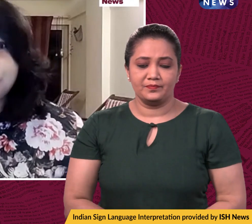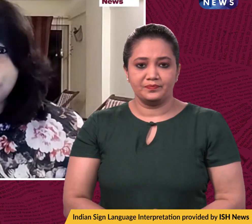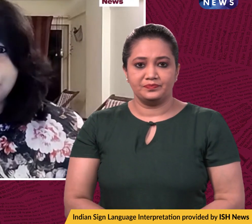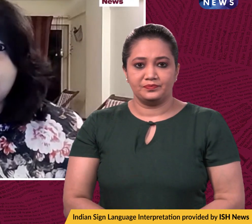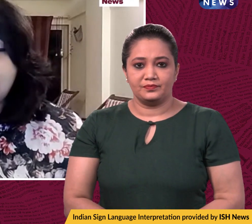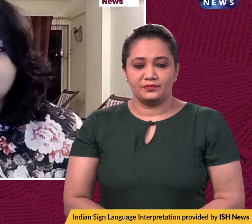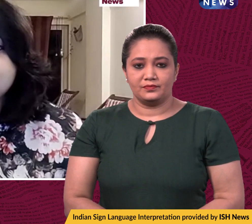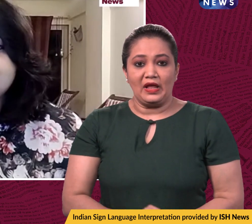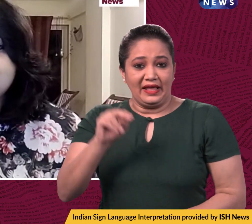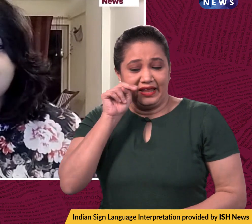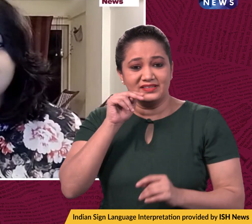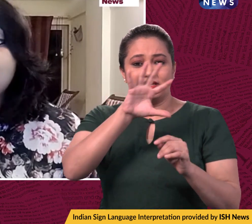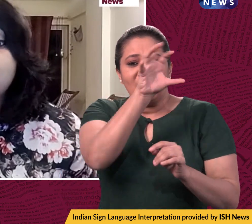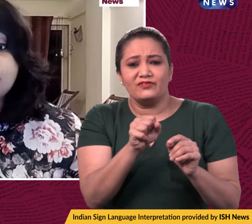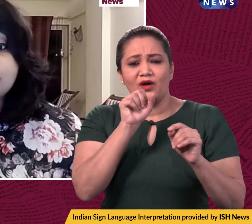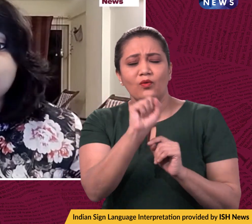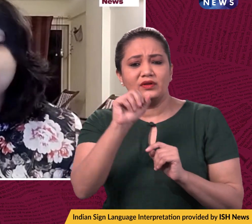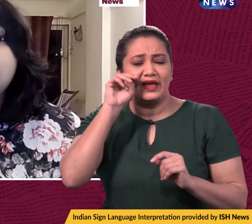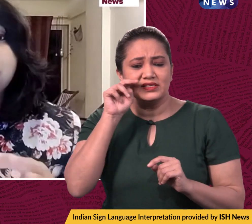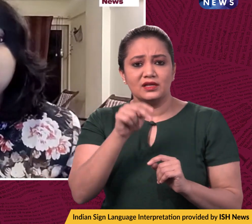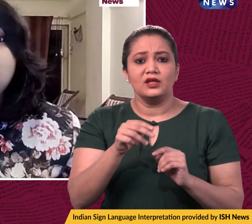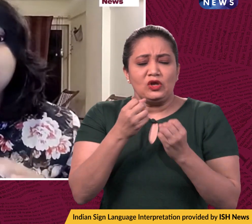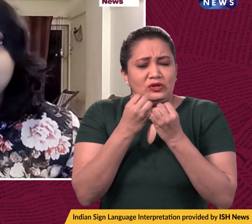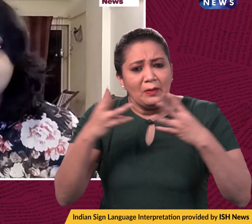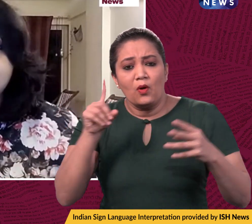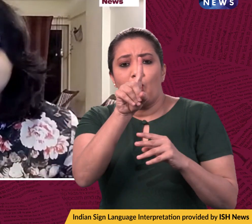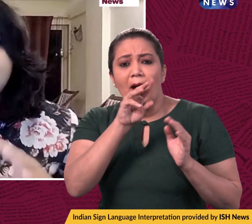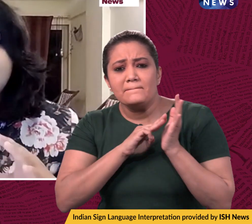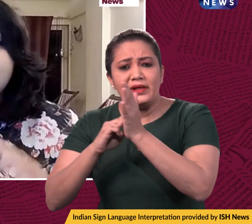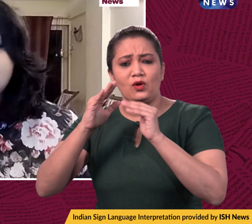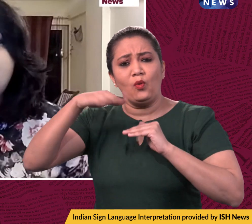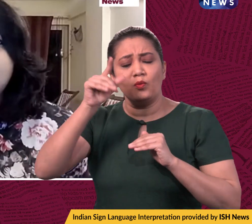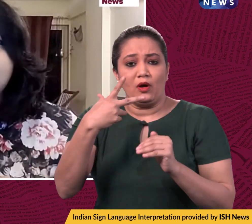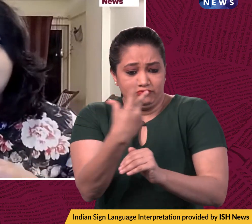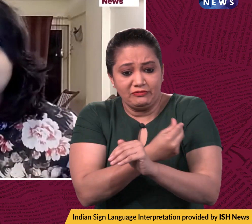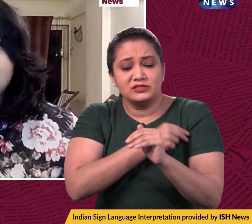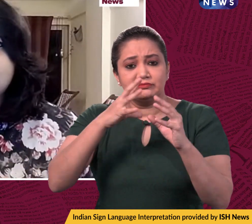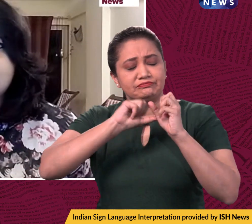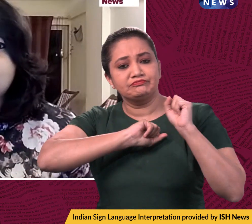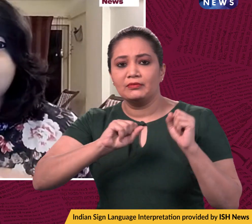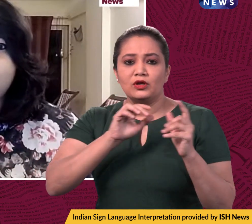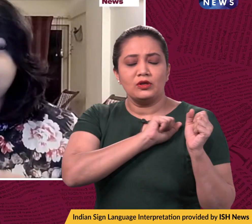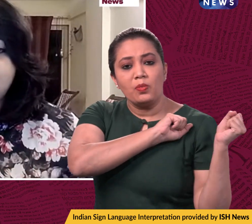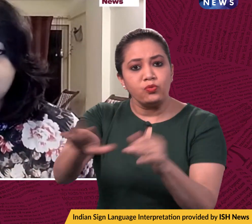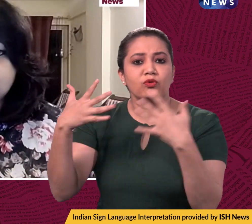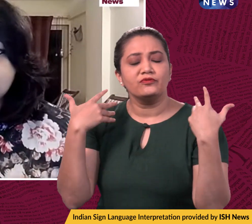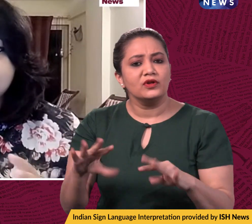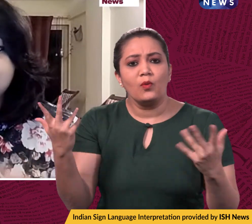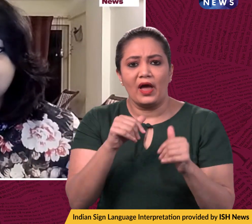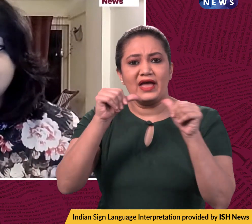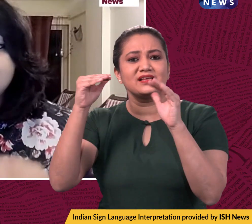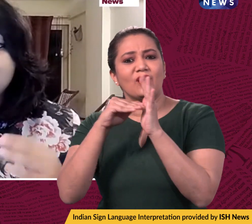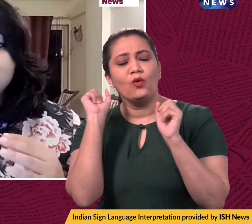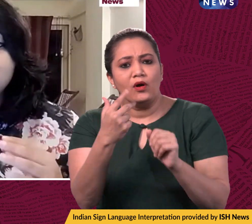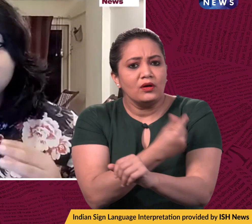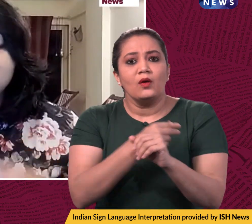Meanwhile, Nigeria has destroyed on Wednesday over 1 million doses of expired AstraZeneca COVID vaccines in a